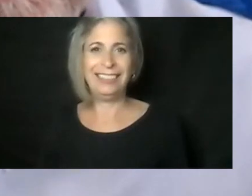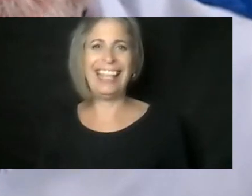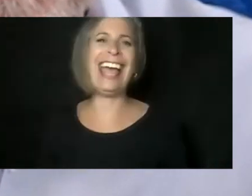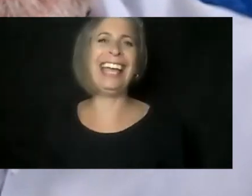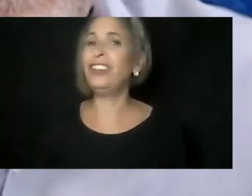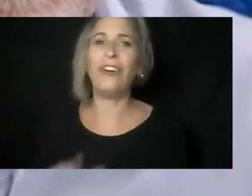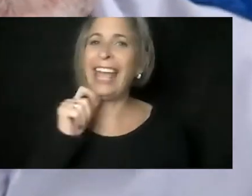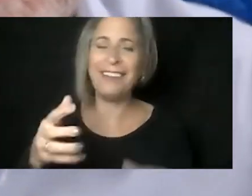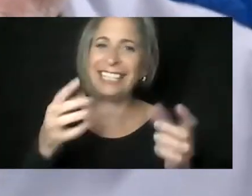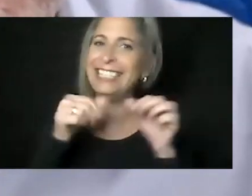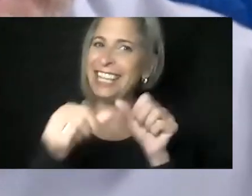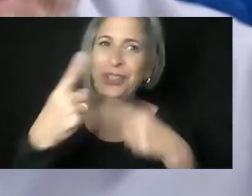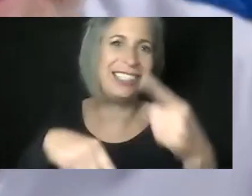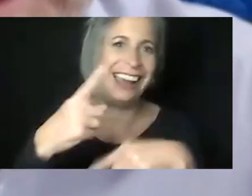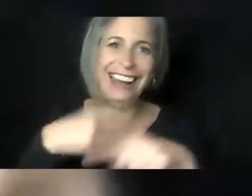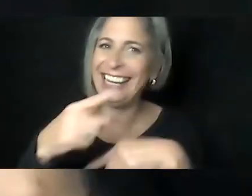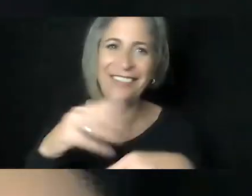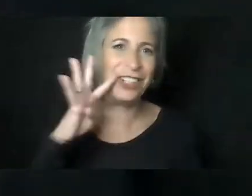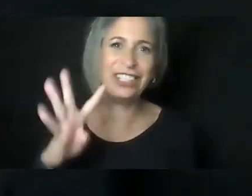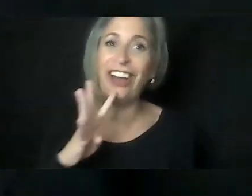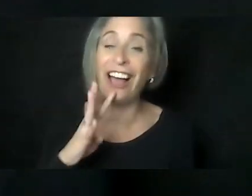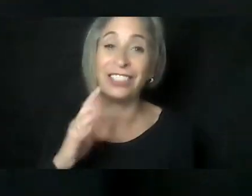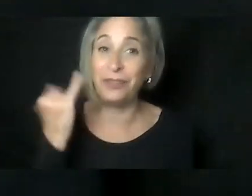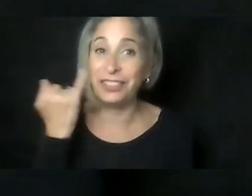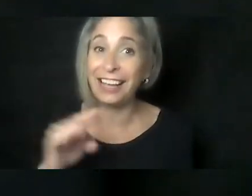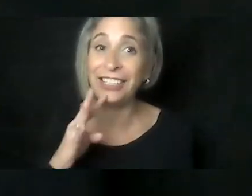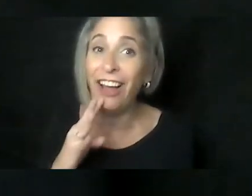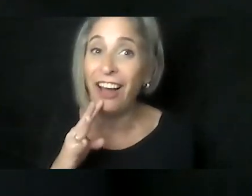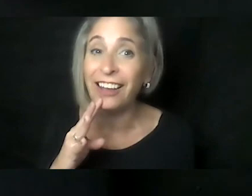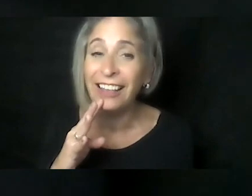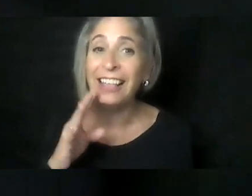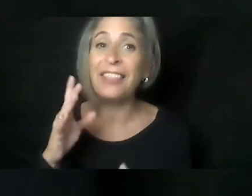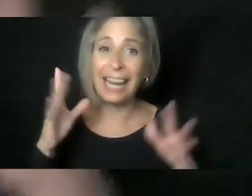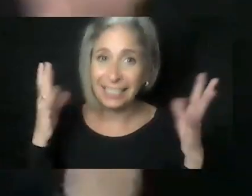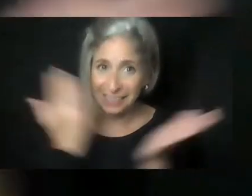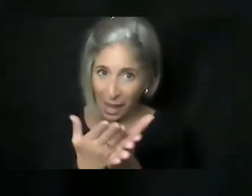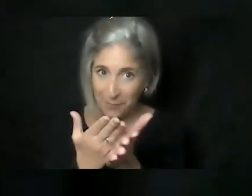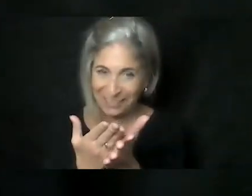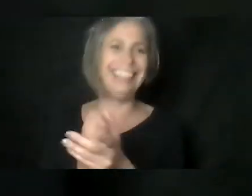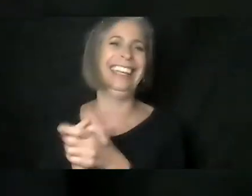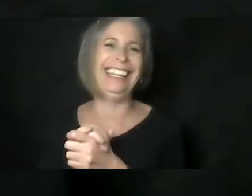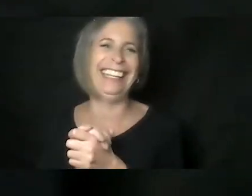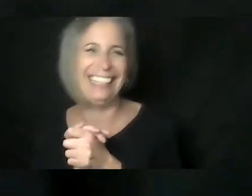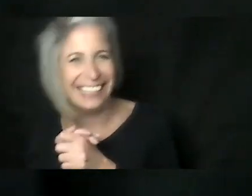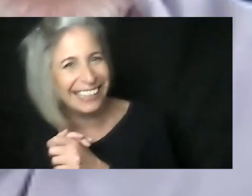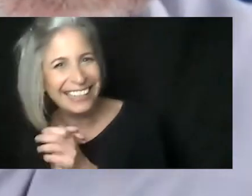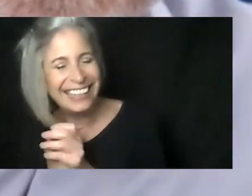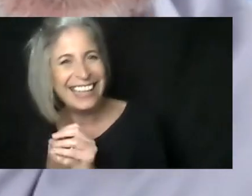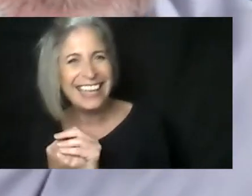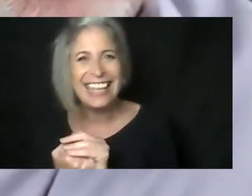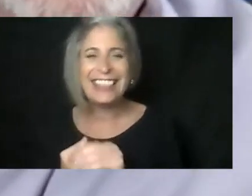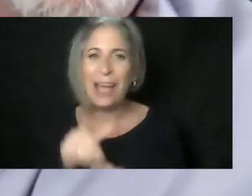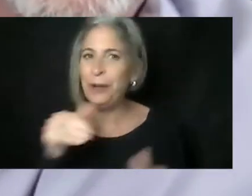break. No, signing if you're going to talk. So if you're not going to talk, then I could stop.